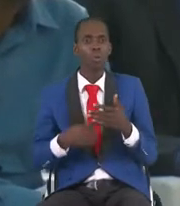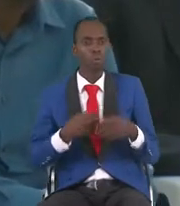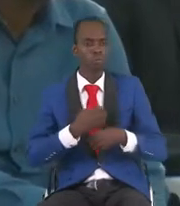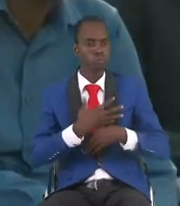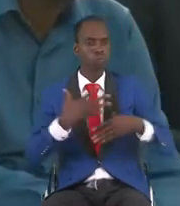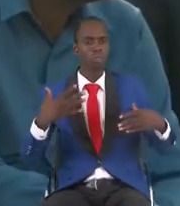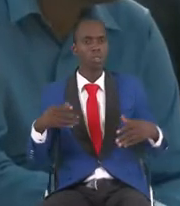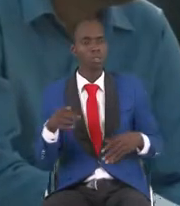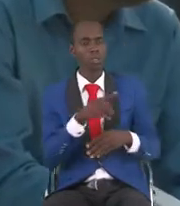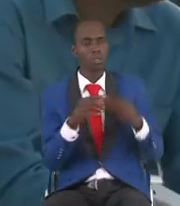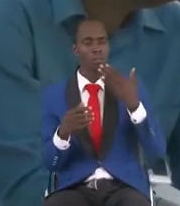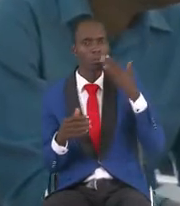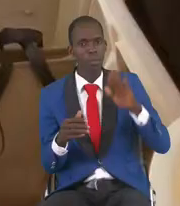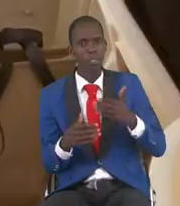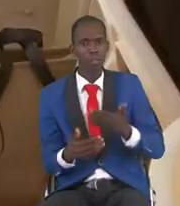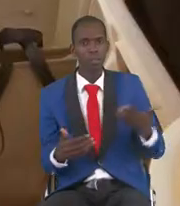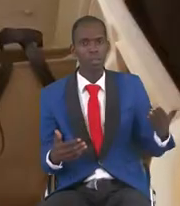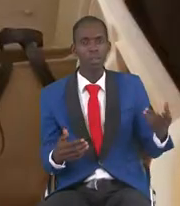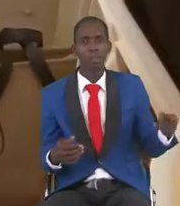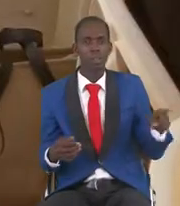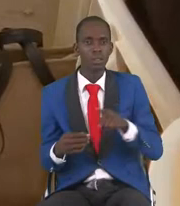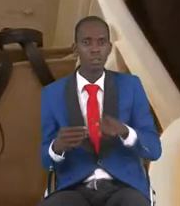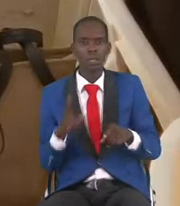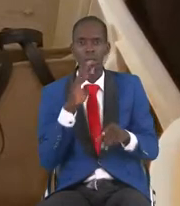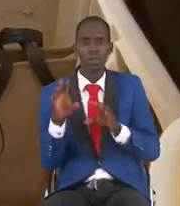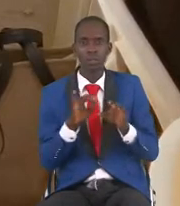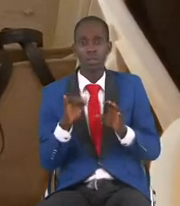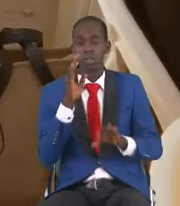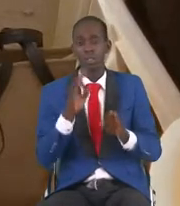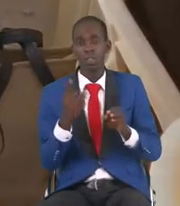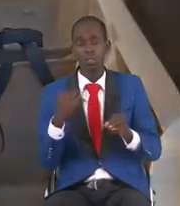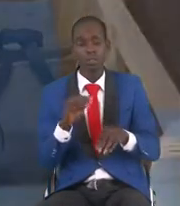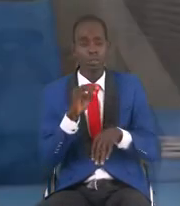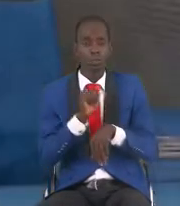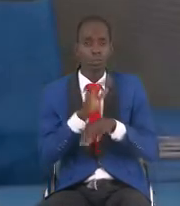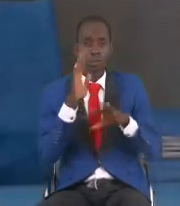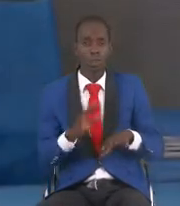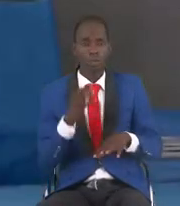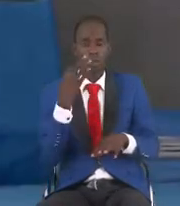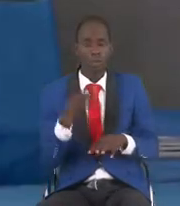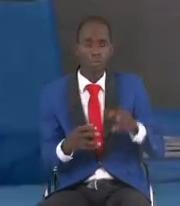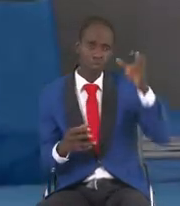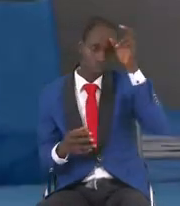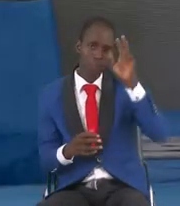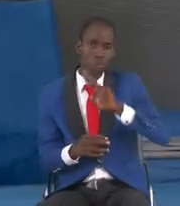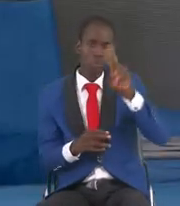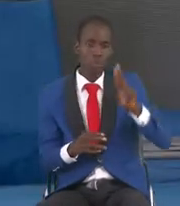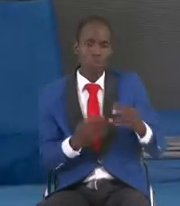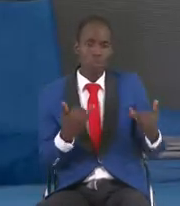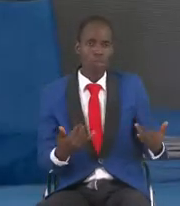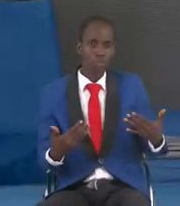are doing. If those messengers of Satan, if they're using the present day technology and